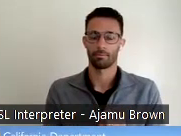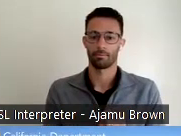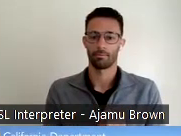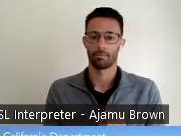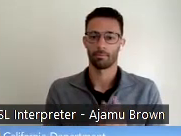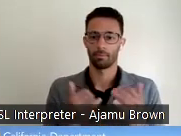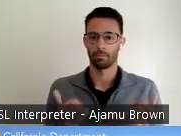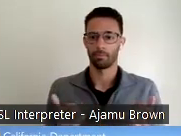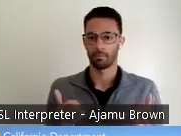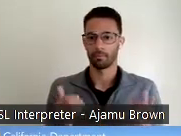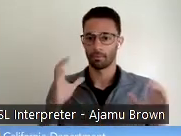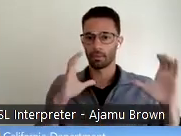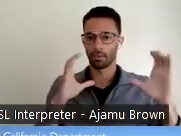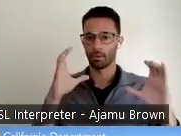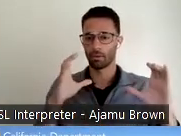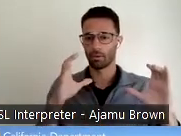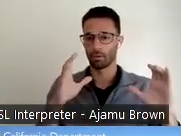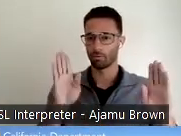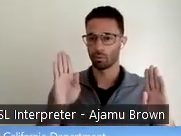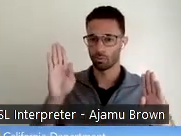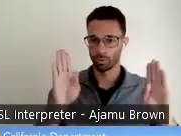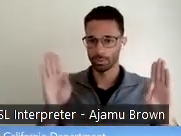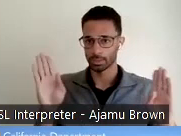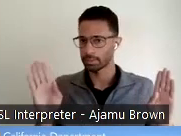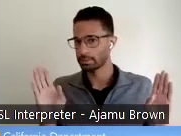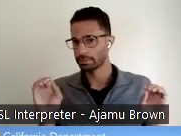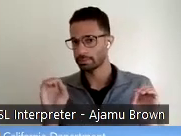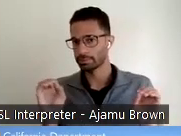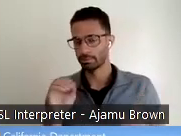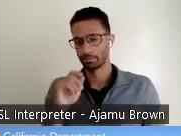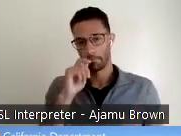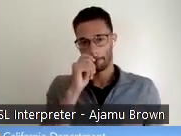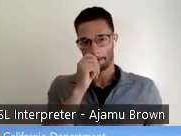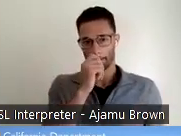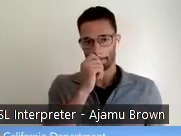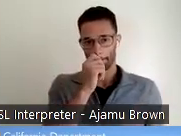I am looking for any raised hands and do not see them.